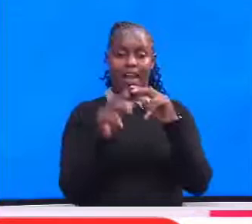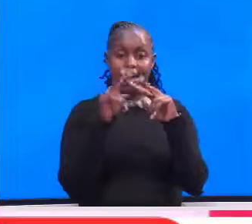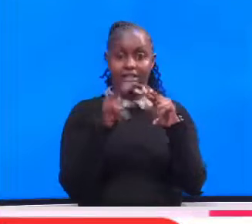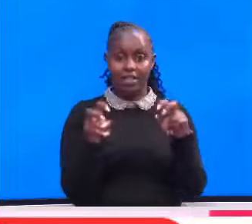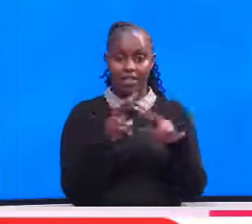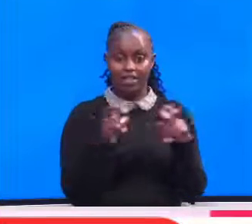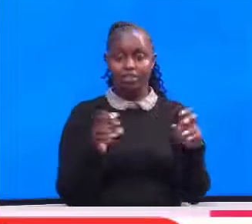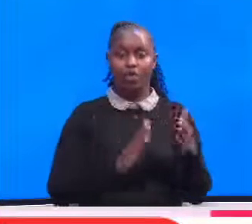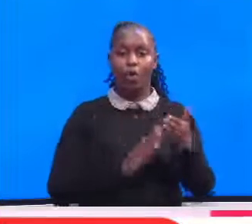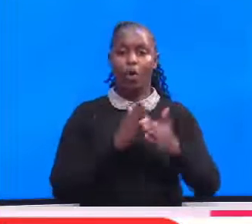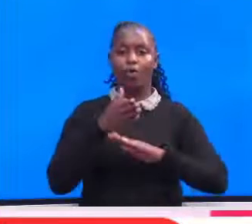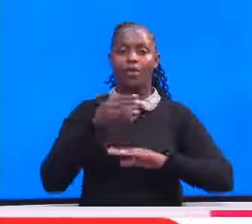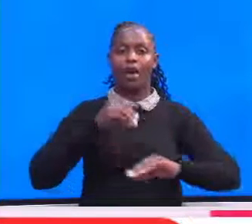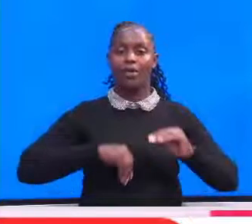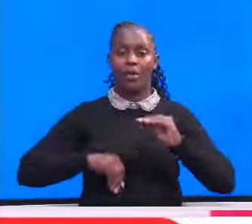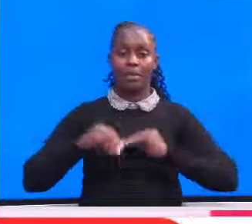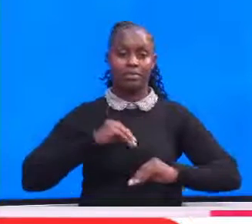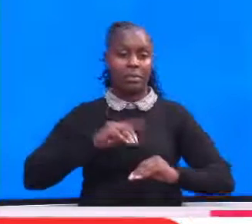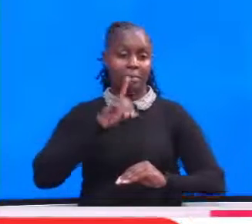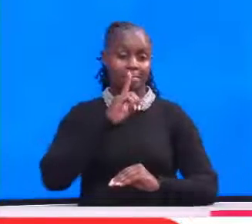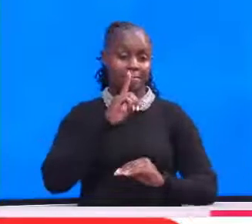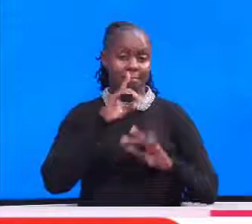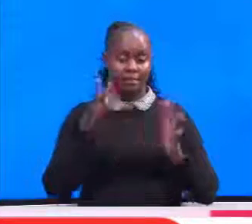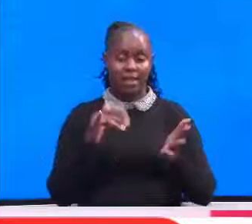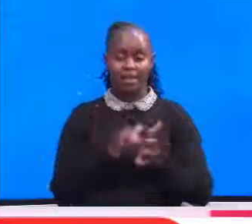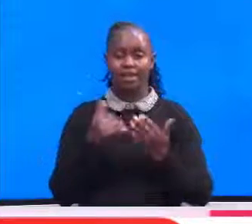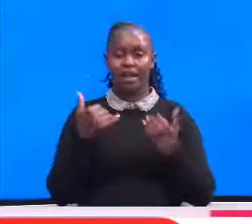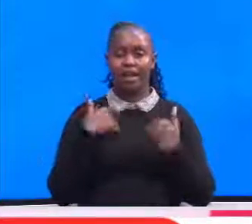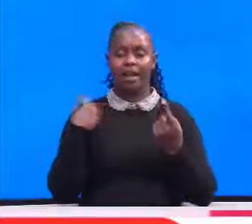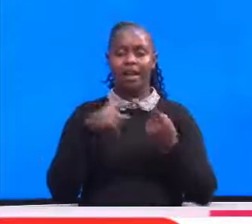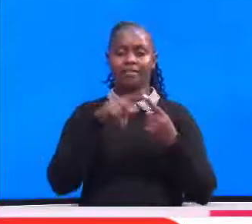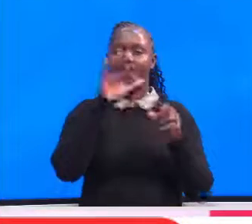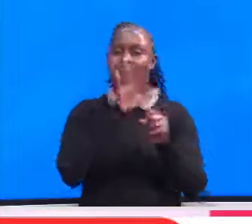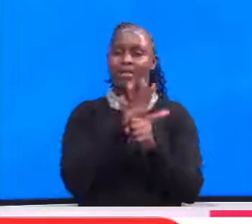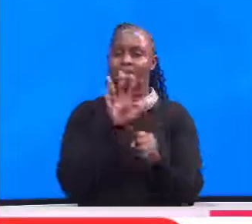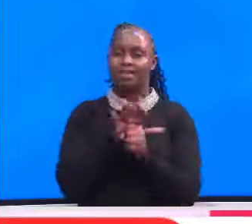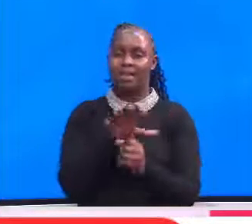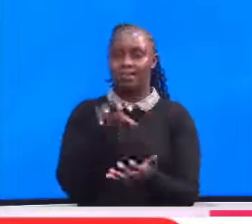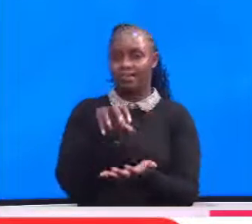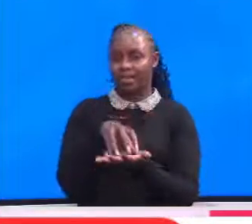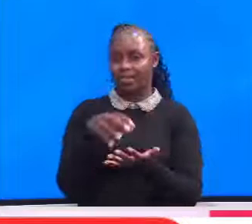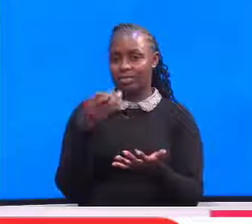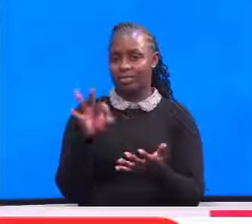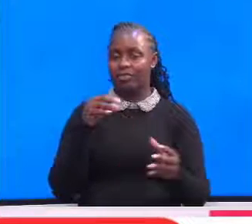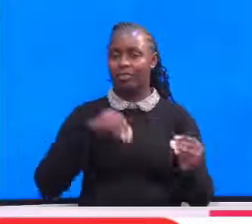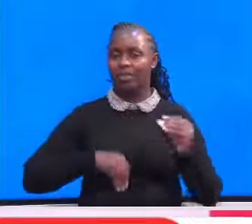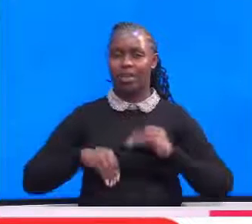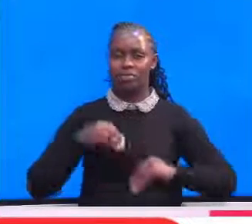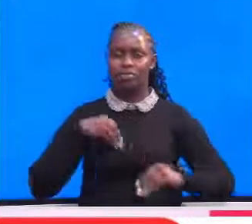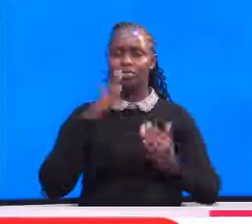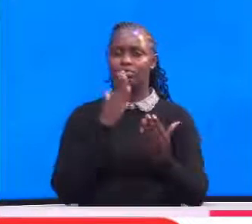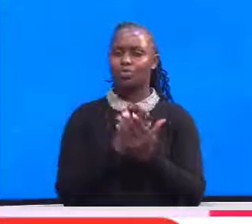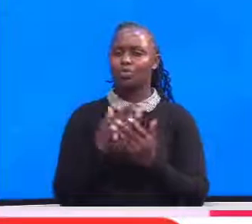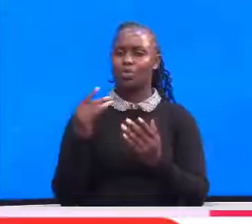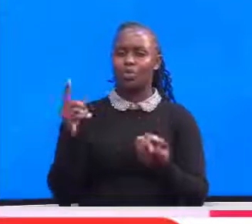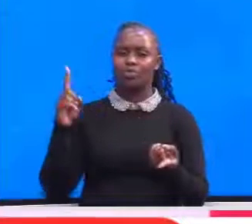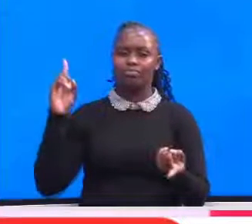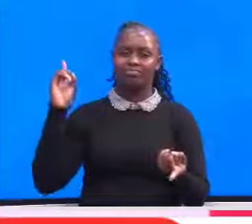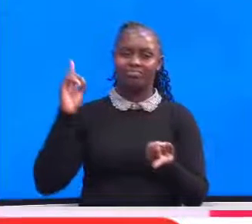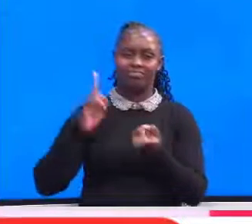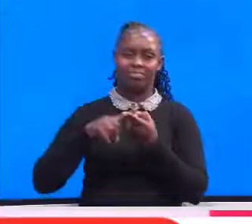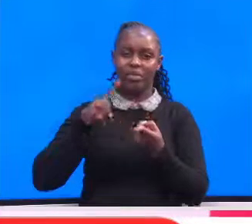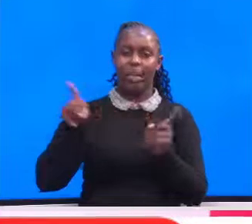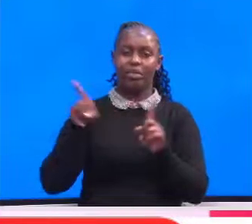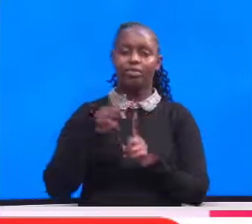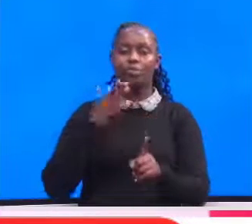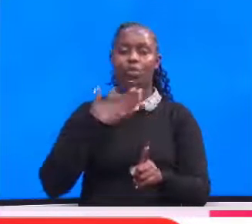The EACC chair noted that there is a backlog of graft cases with more dragging for years and is now urging the parliament to hand